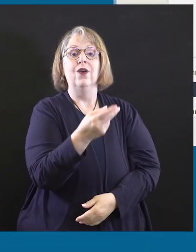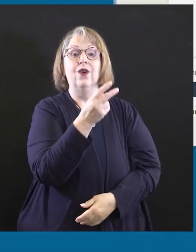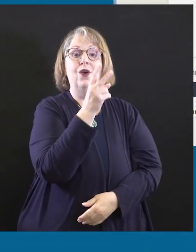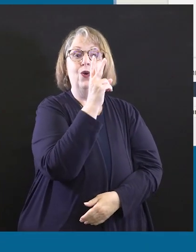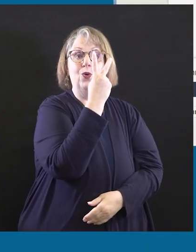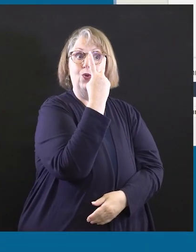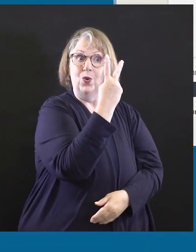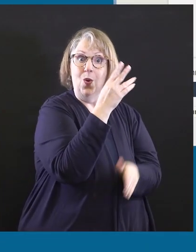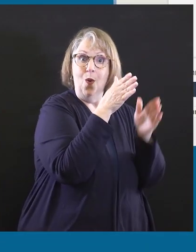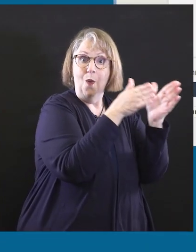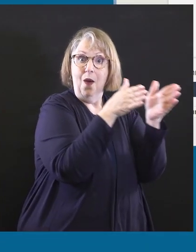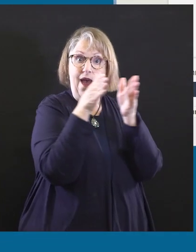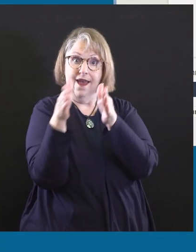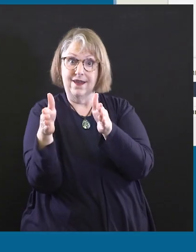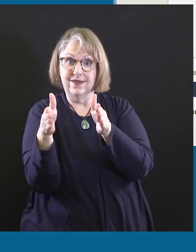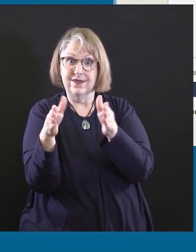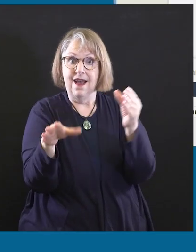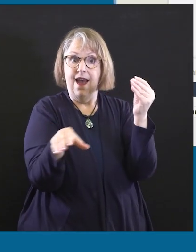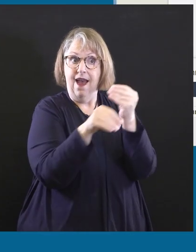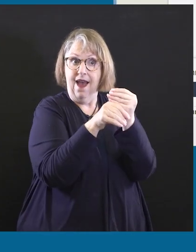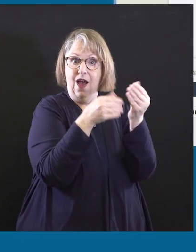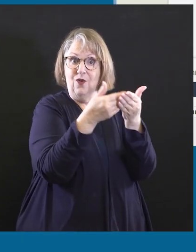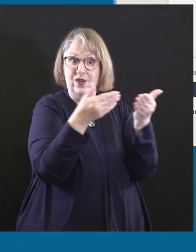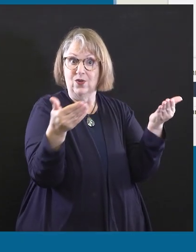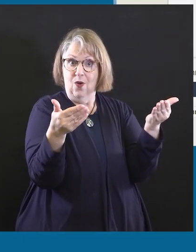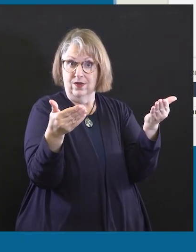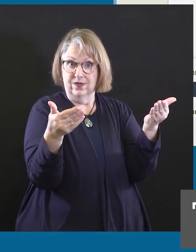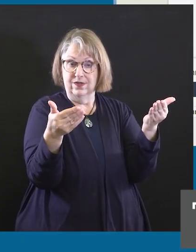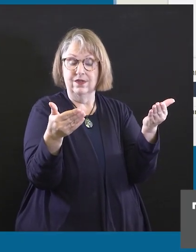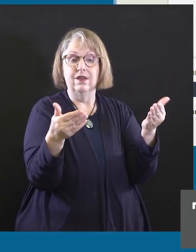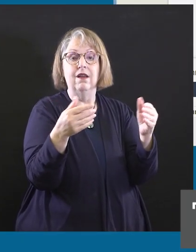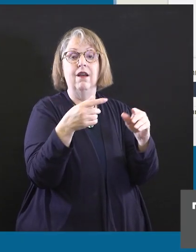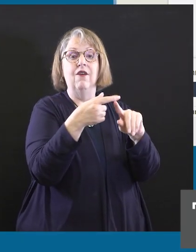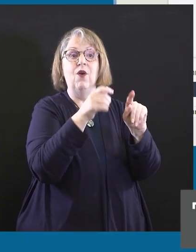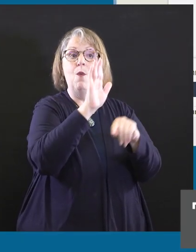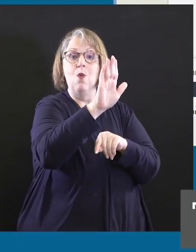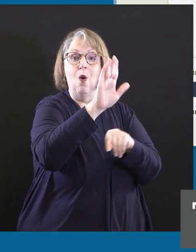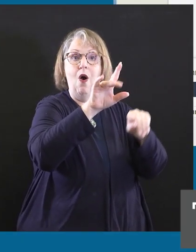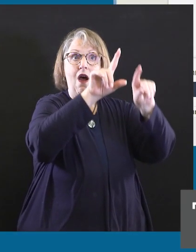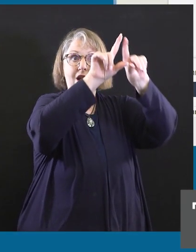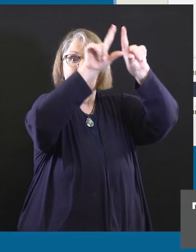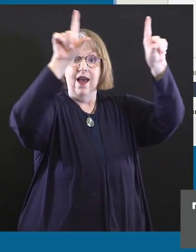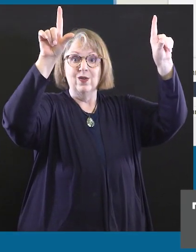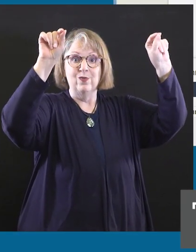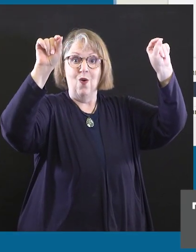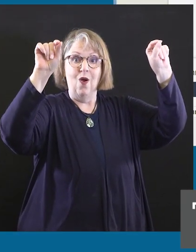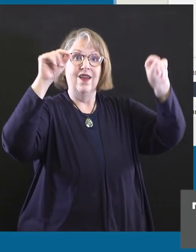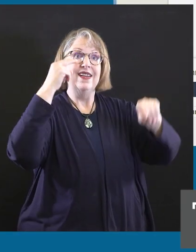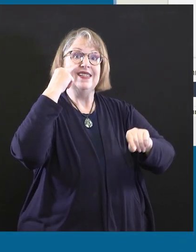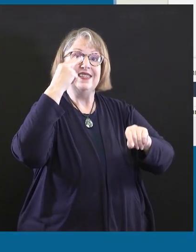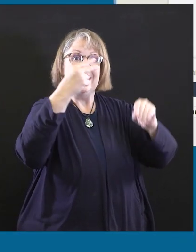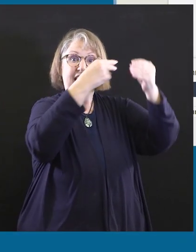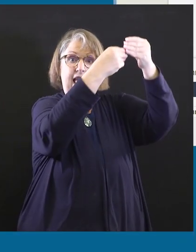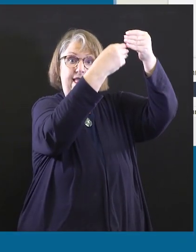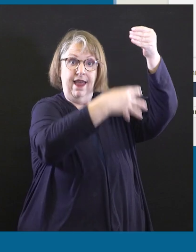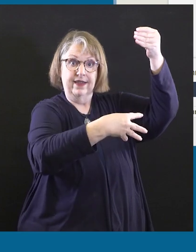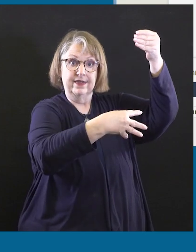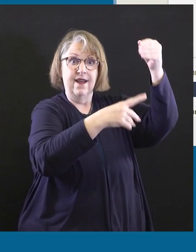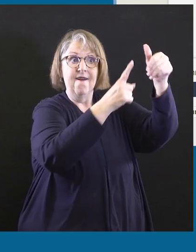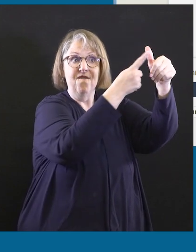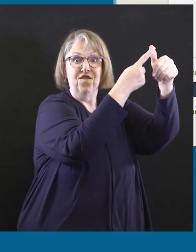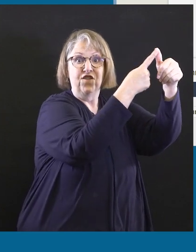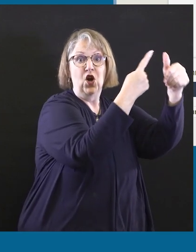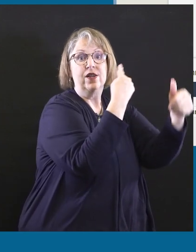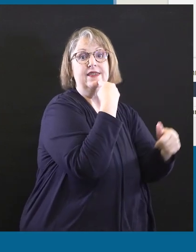It's required that you log in first. There are two ways to add a resource.